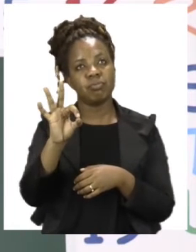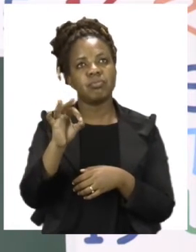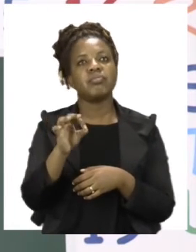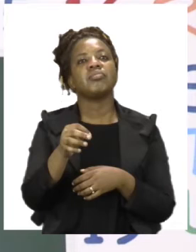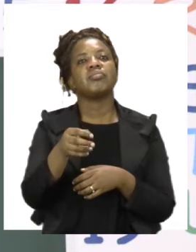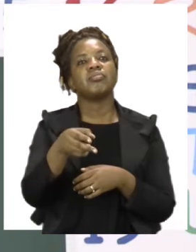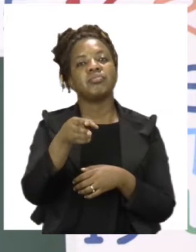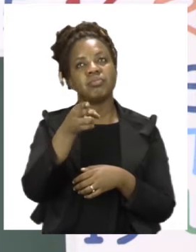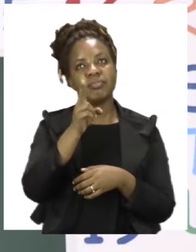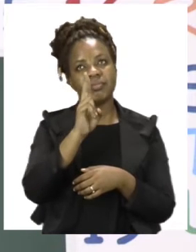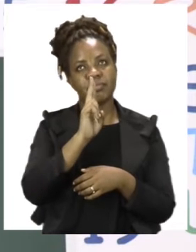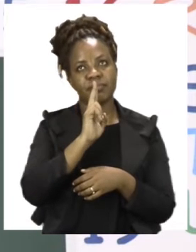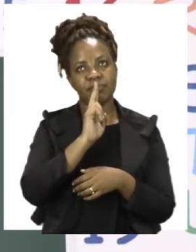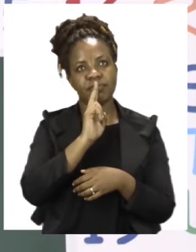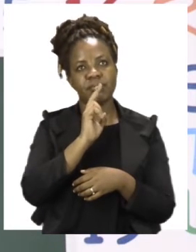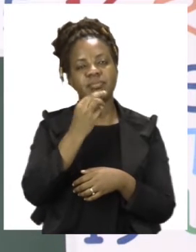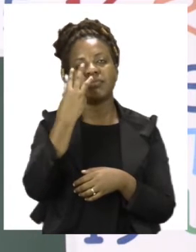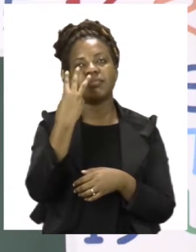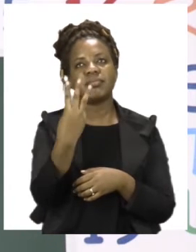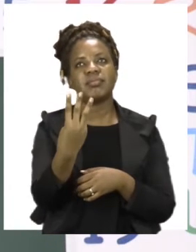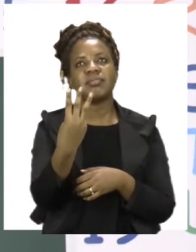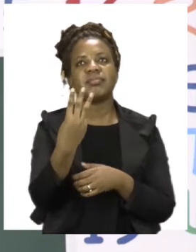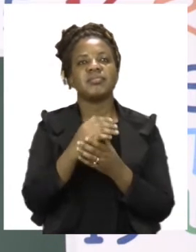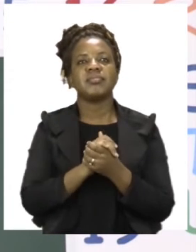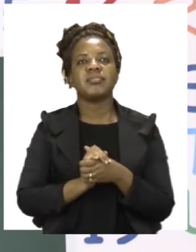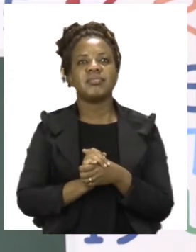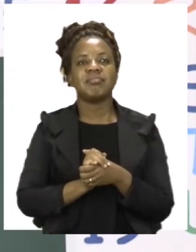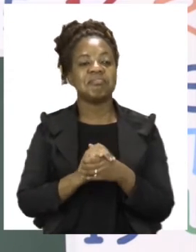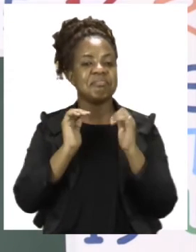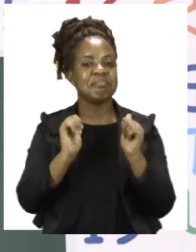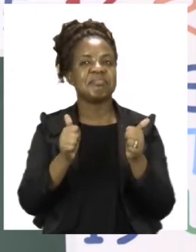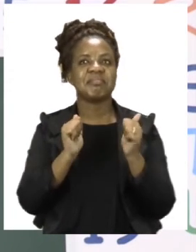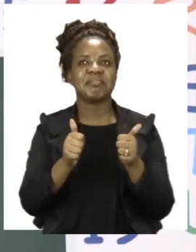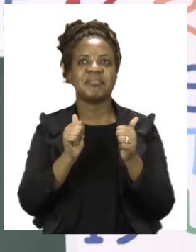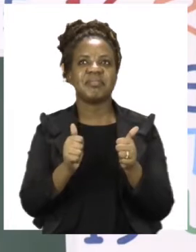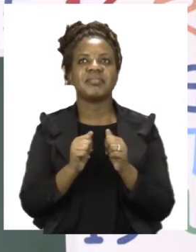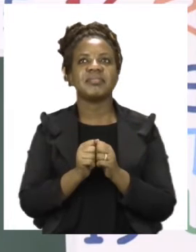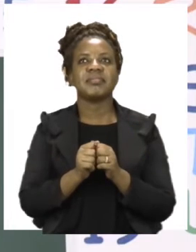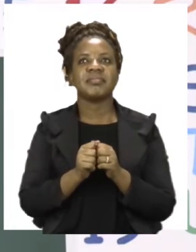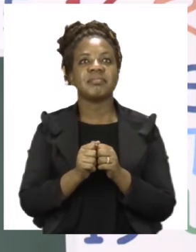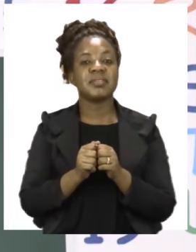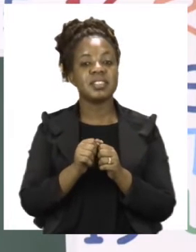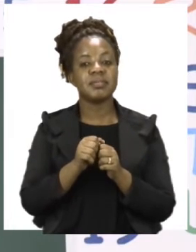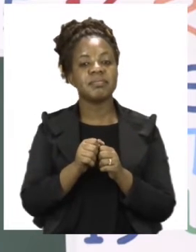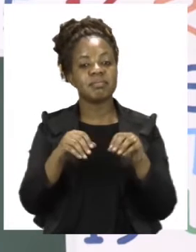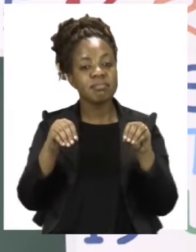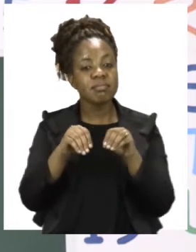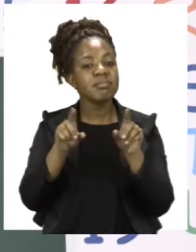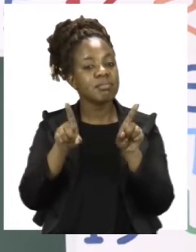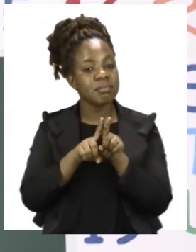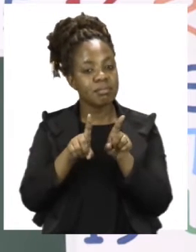89 equals 3. Well done, everyone, if you managed to do that.